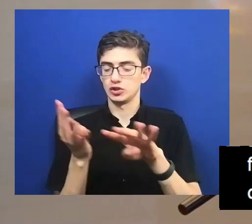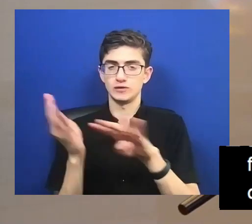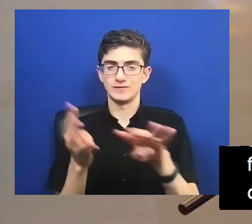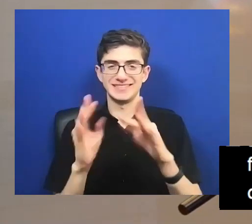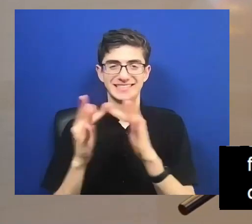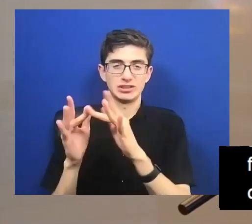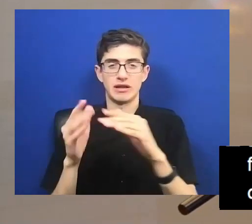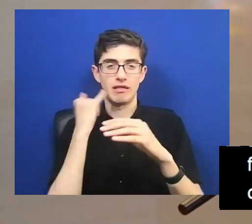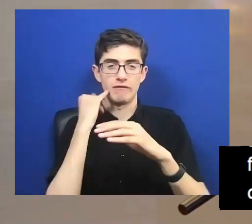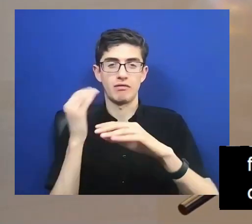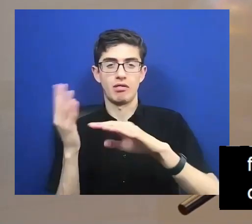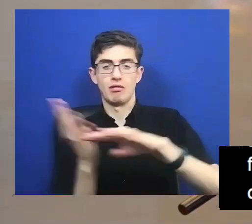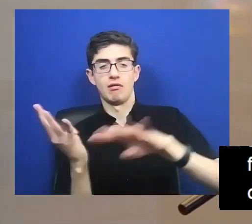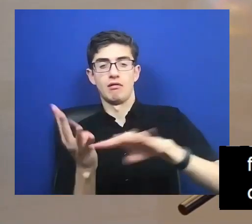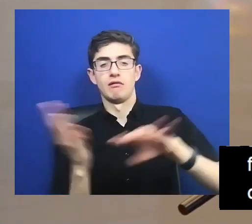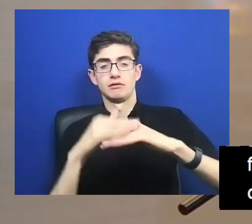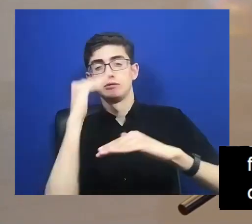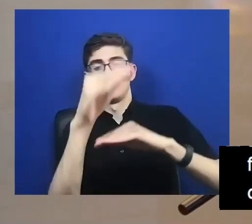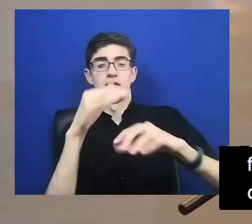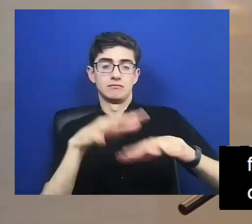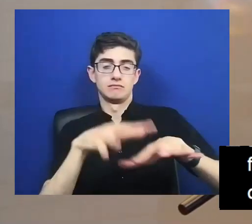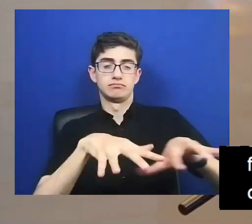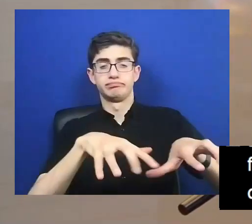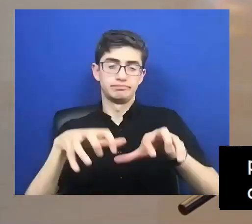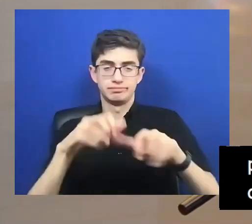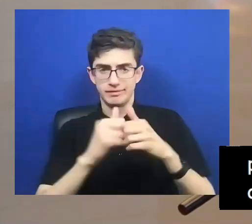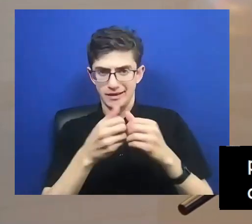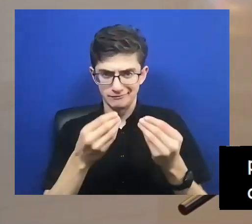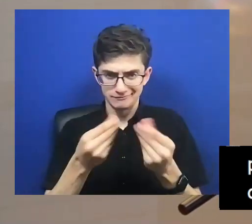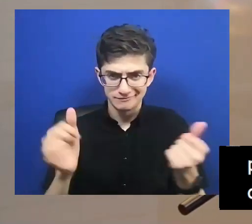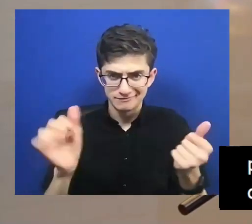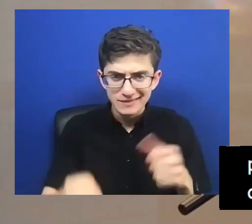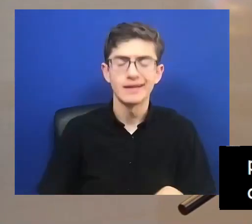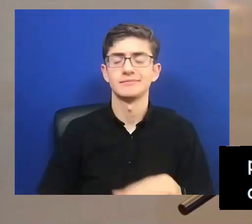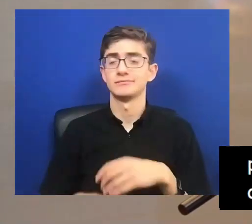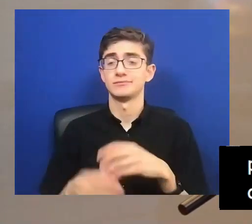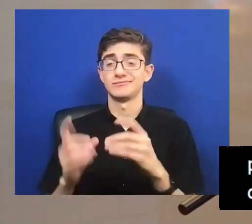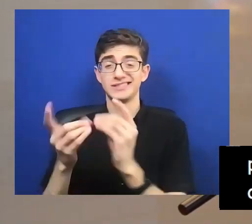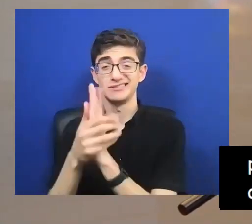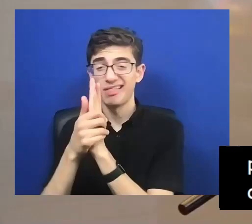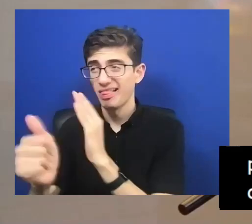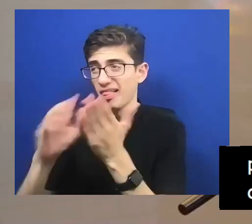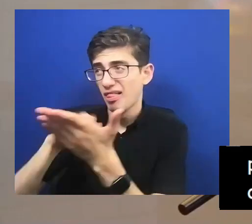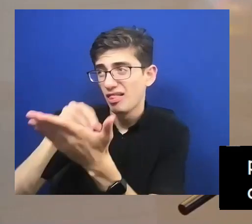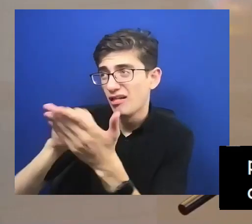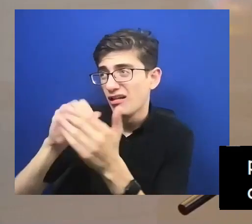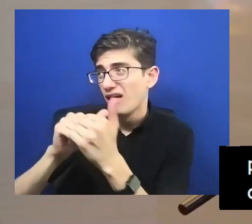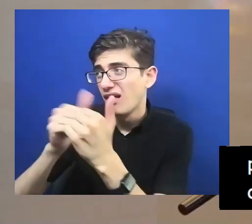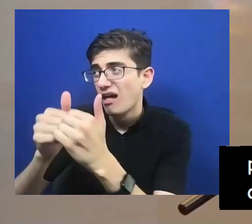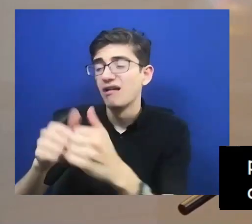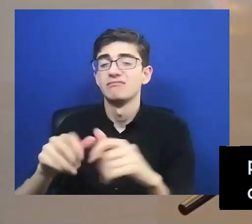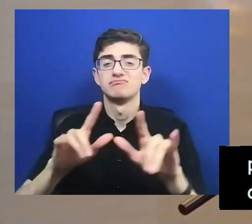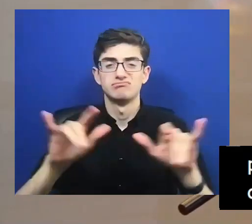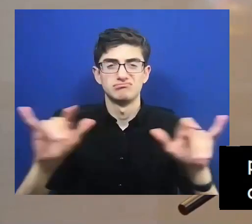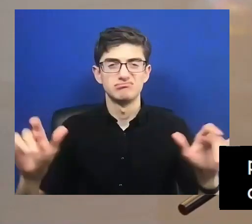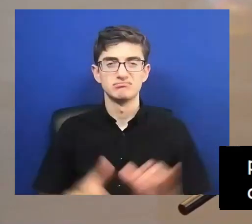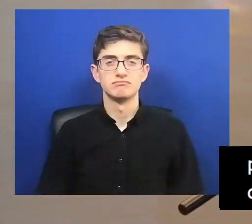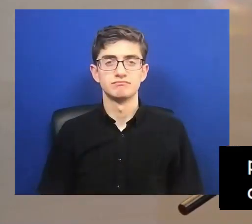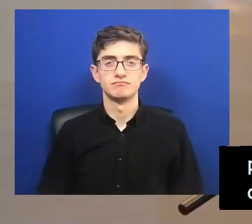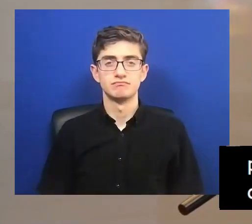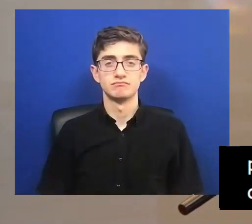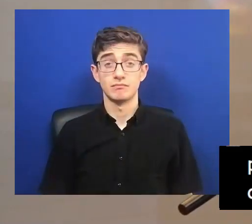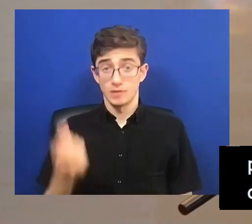digital skills acquisition. It will be grounded in input that that we've received from listening sessions like this